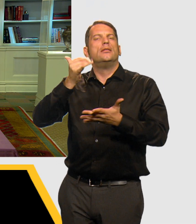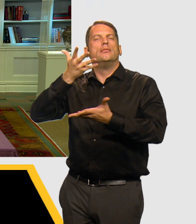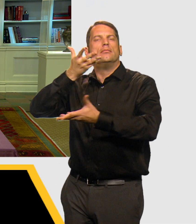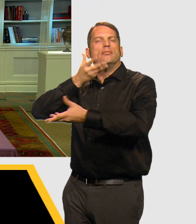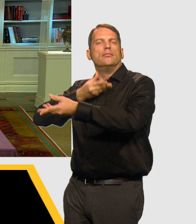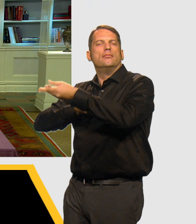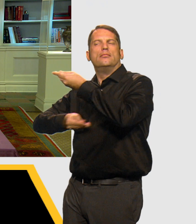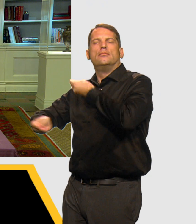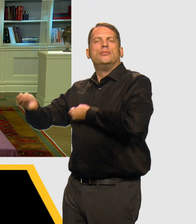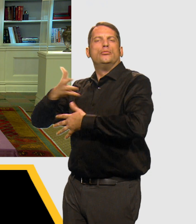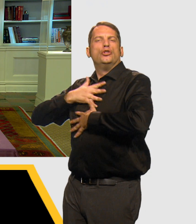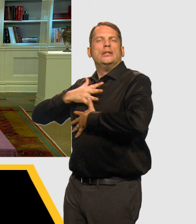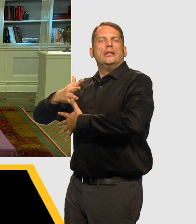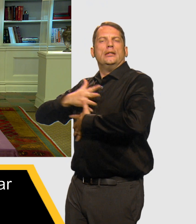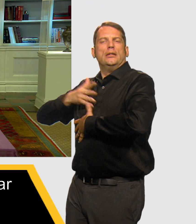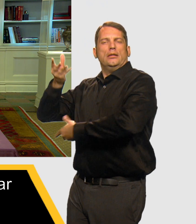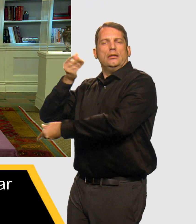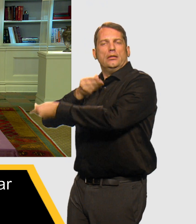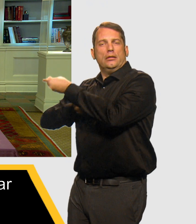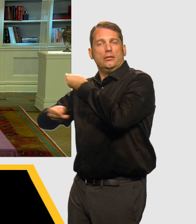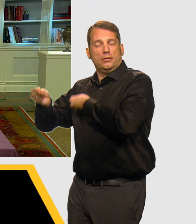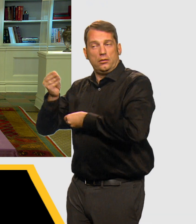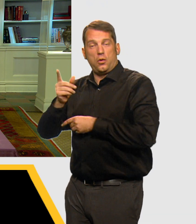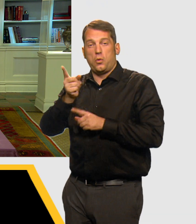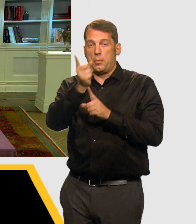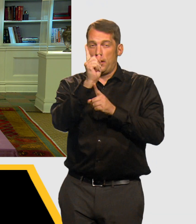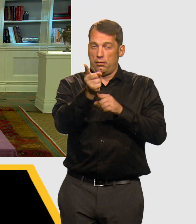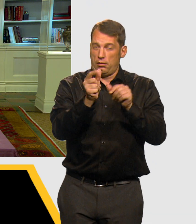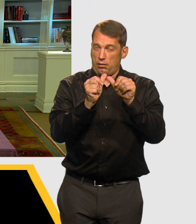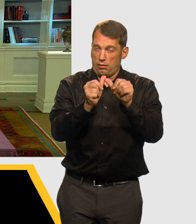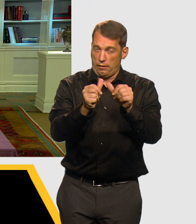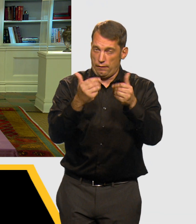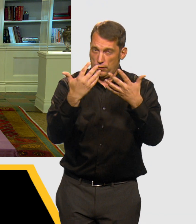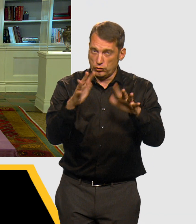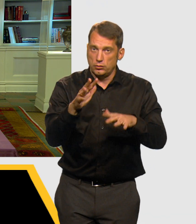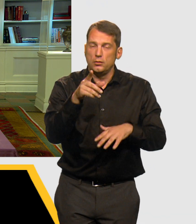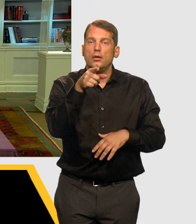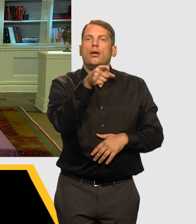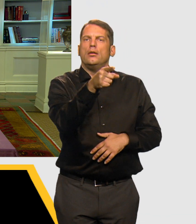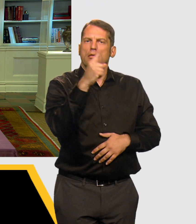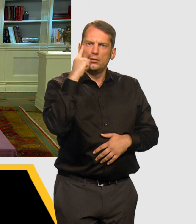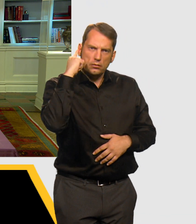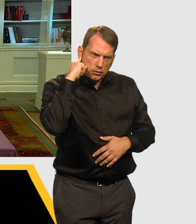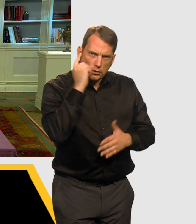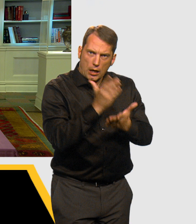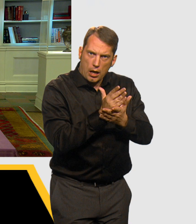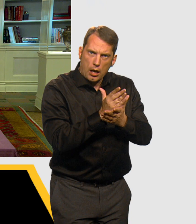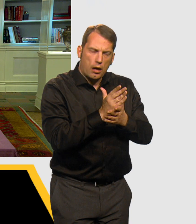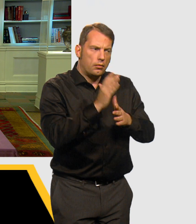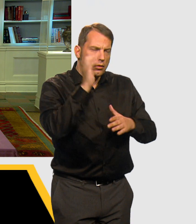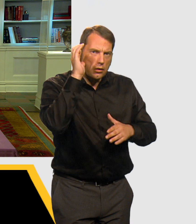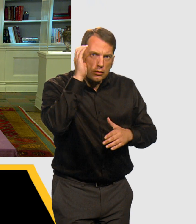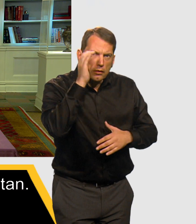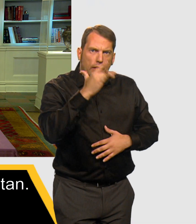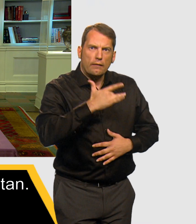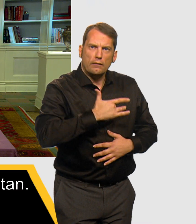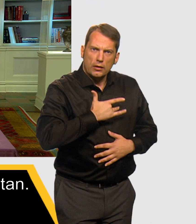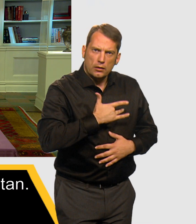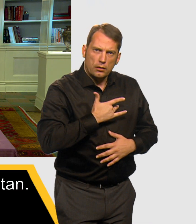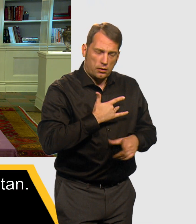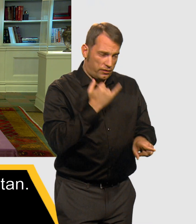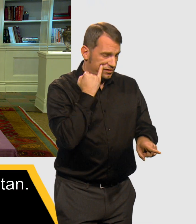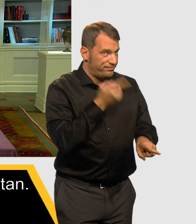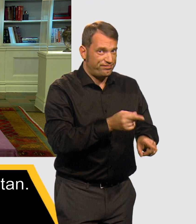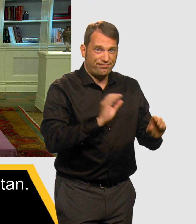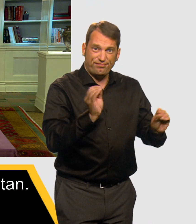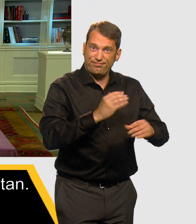You're not trying to blow up a balloon, but simply exchanging your breath for theirs. After 1 minute of rescue breathing,